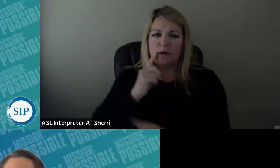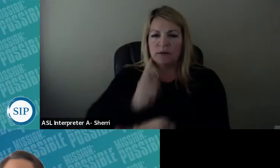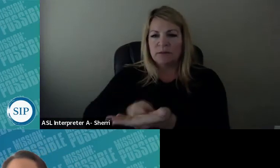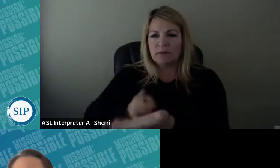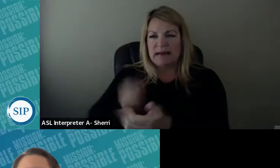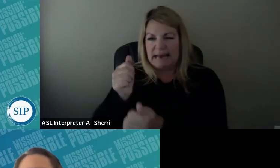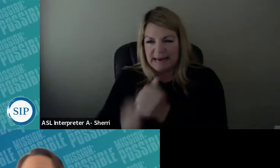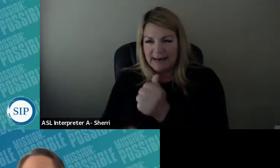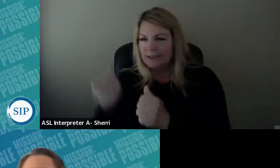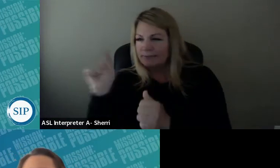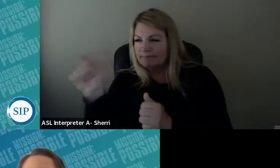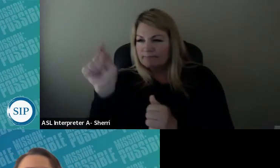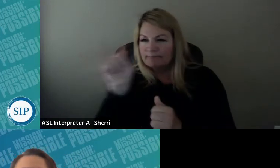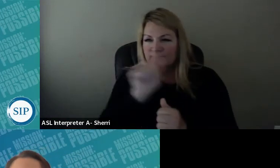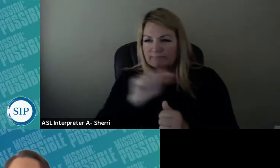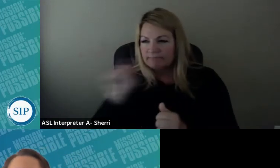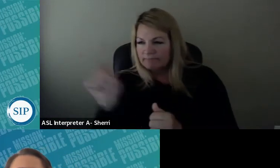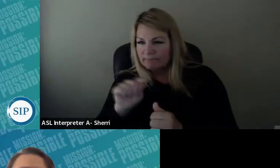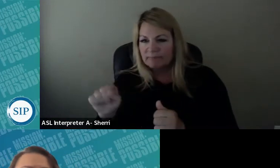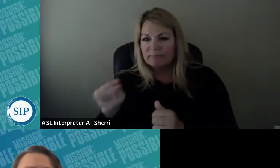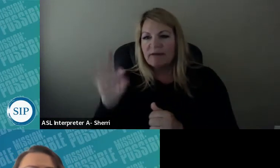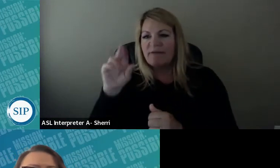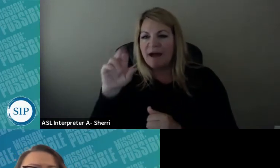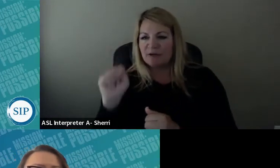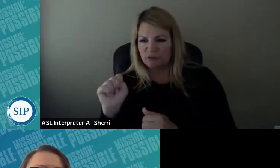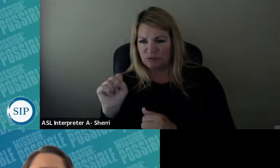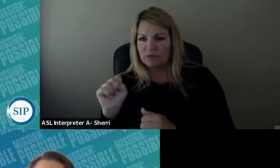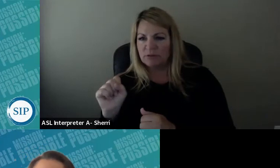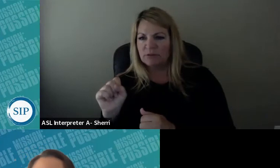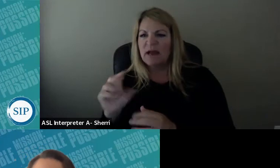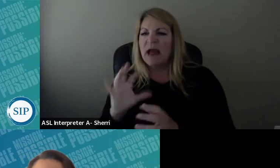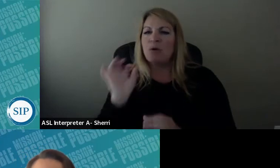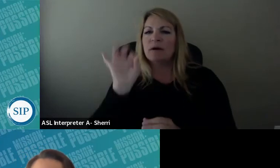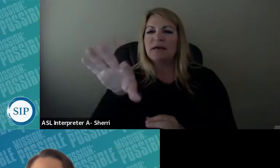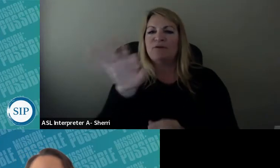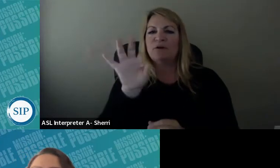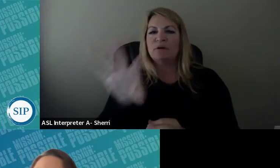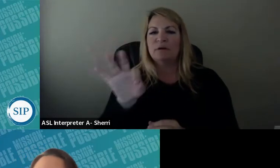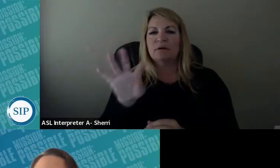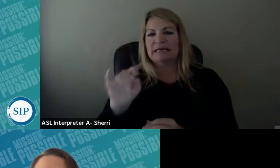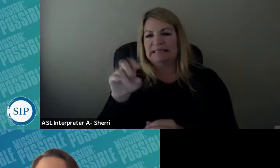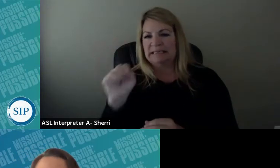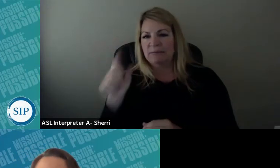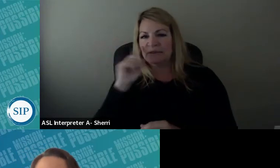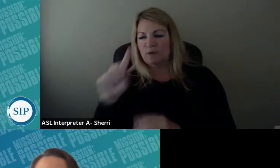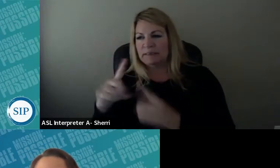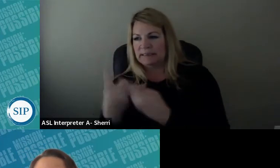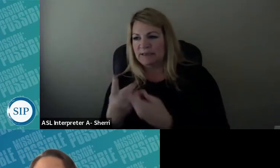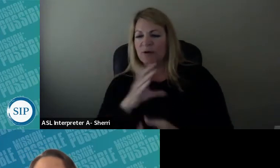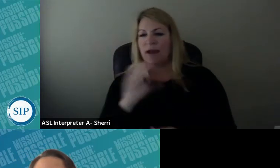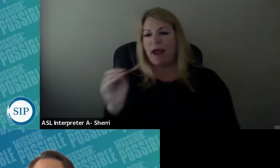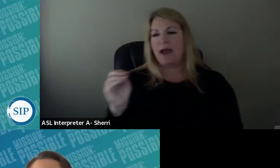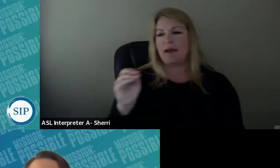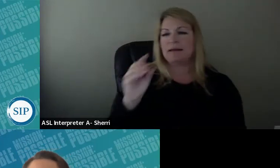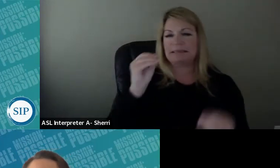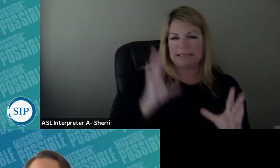critical factor and provide practical tips for district and site leaders and also teachers. So